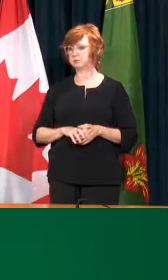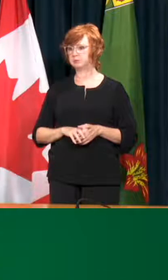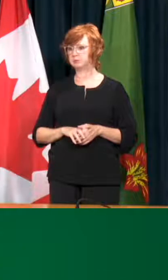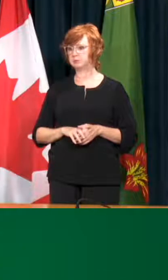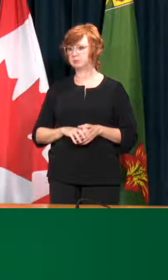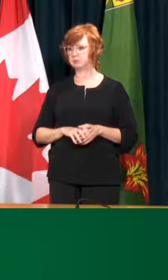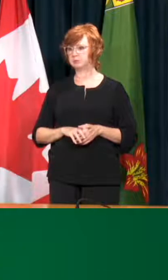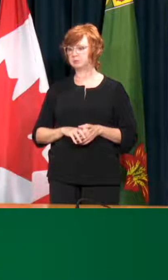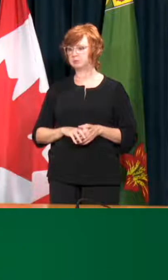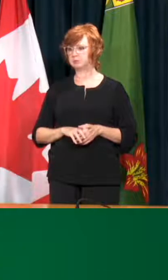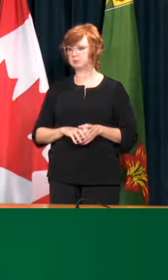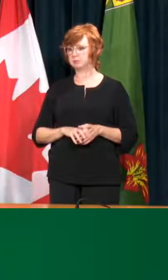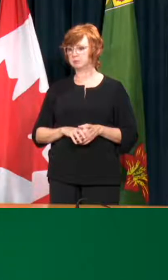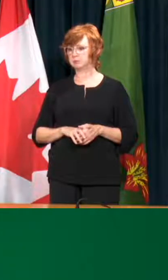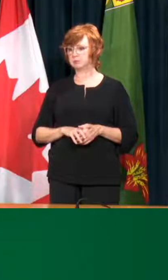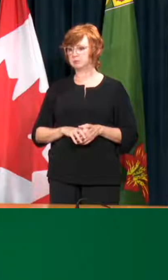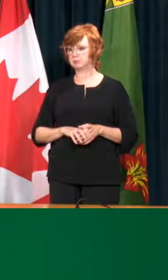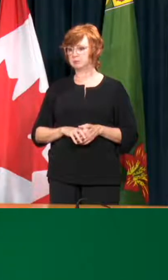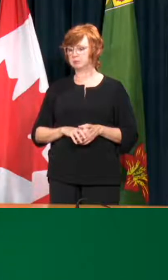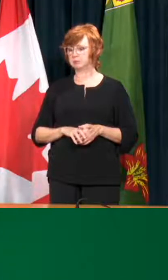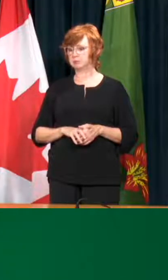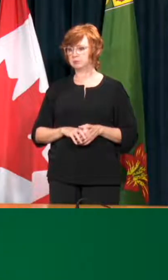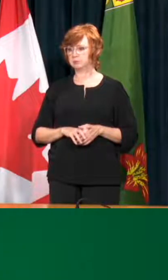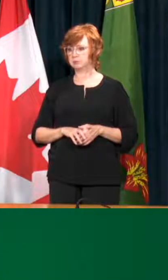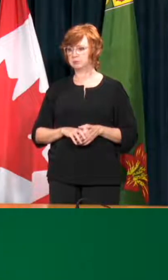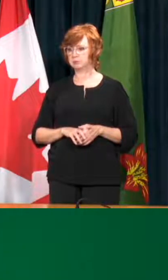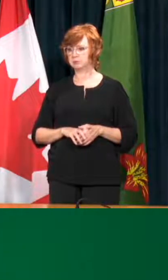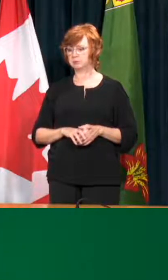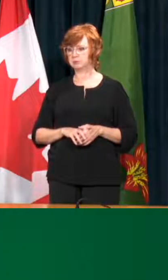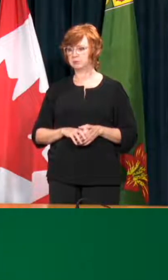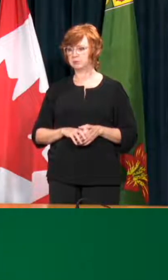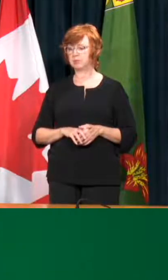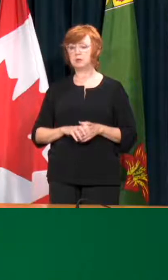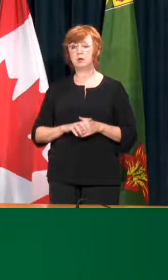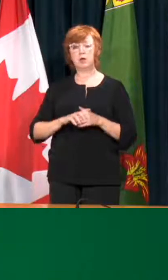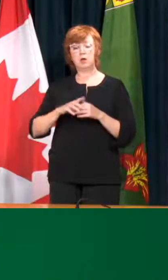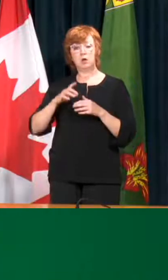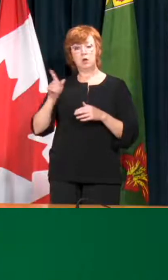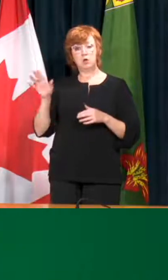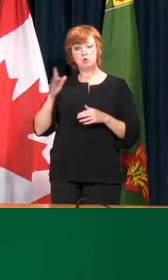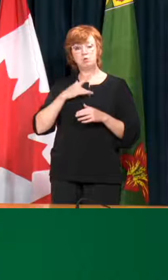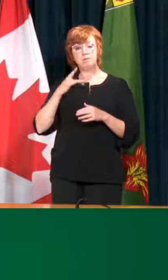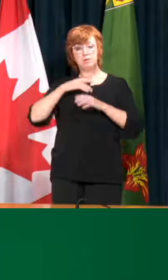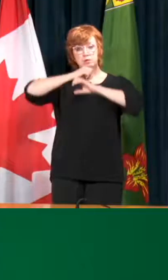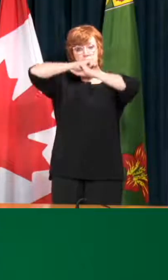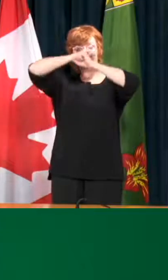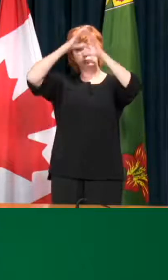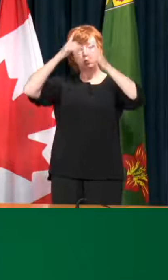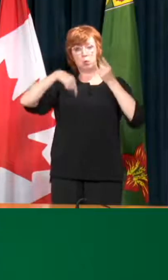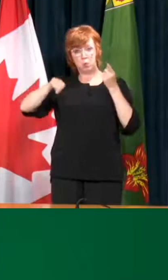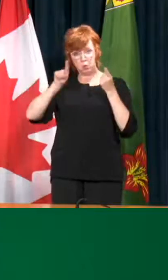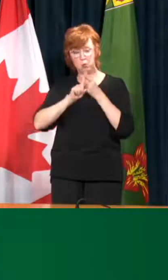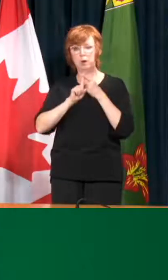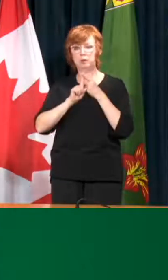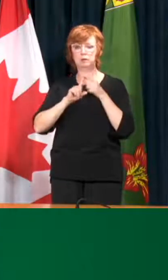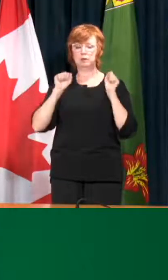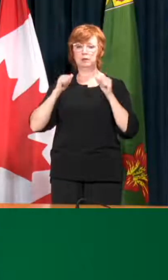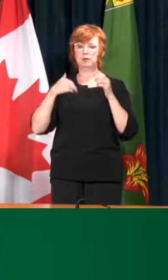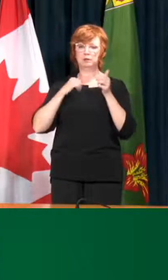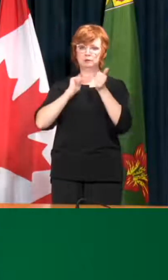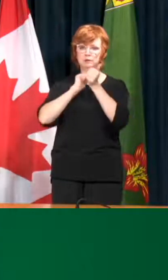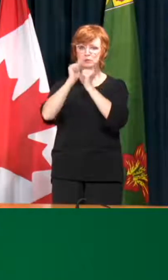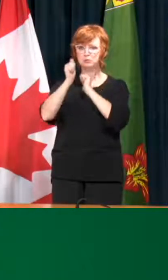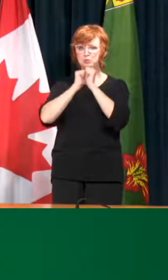guidelines for larger gatherings for, say, maybe something sporting events or just anything kind of larger than the current limits we